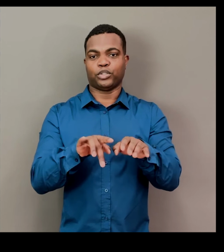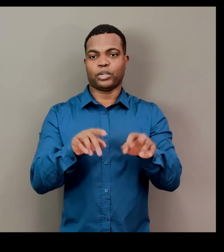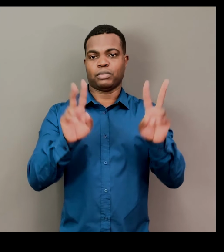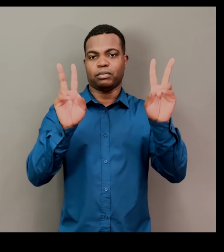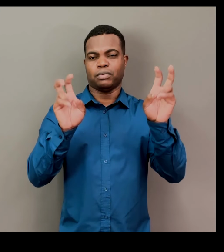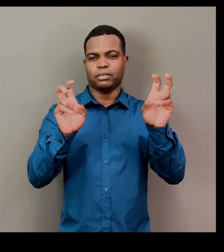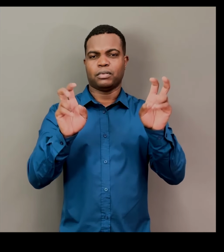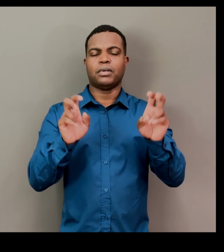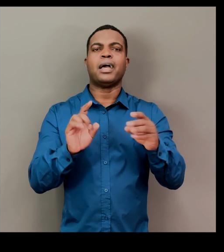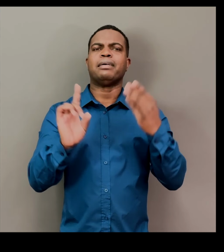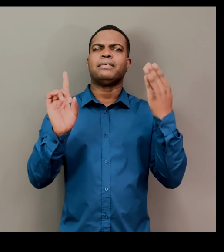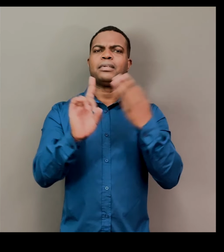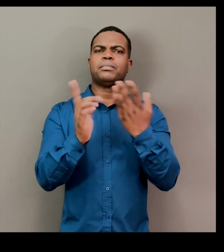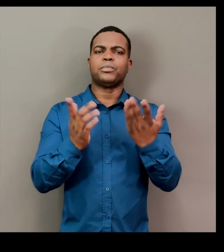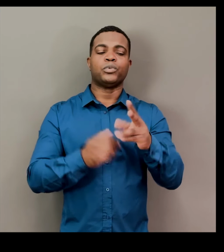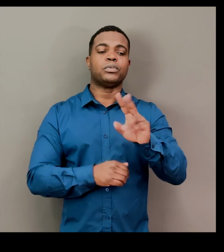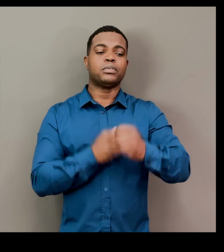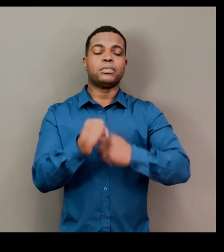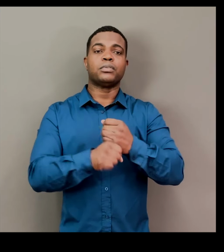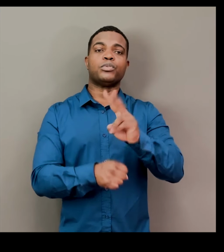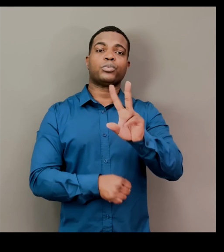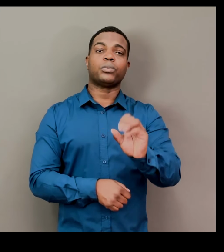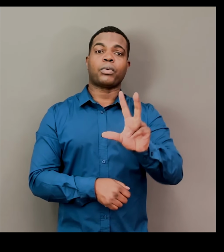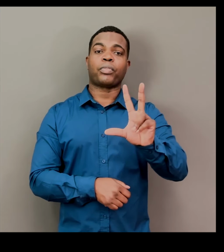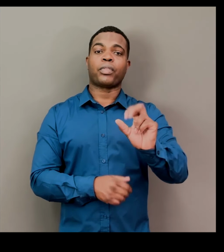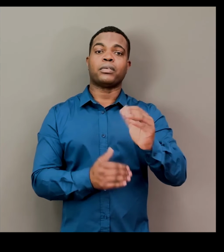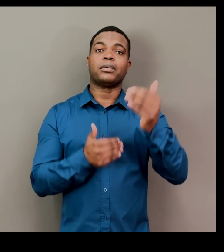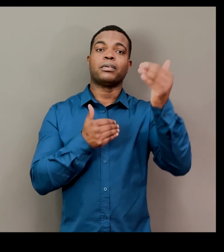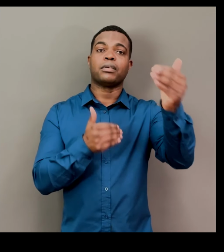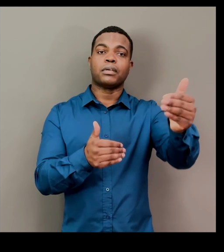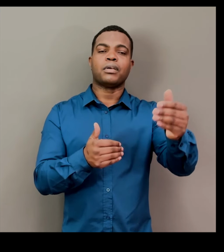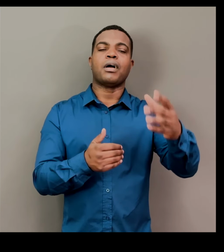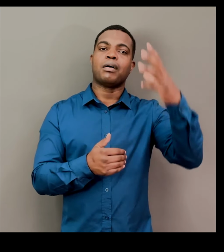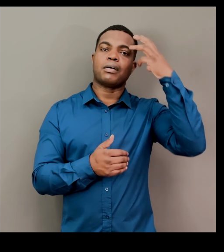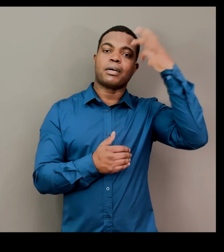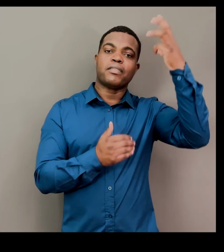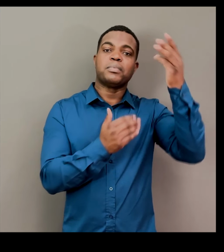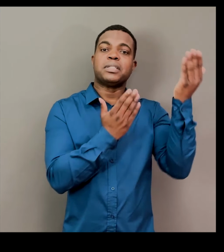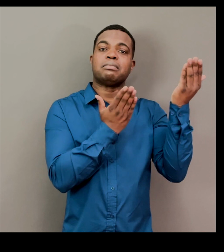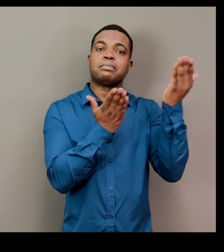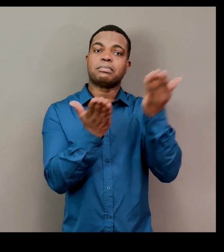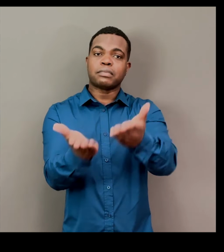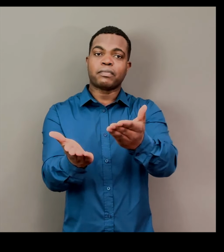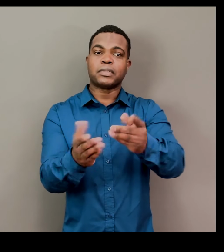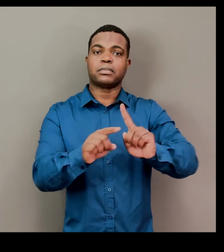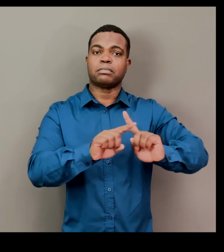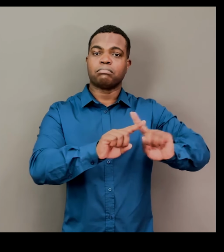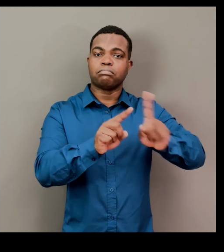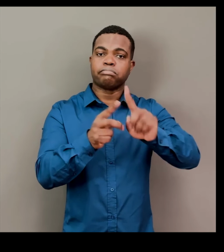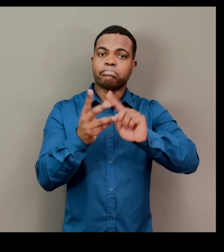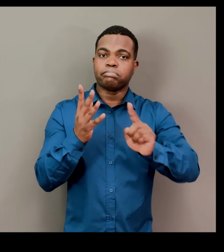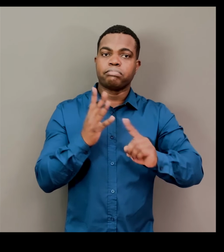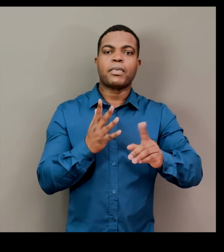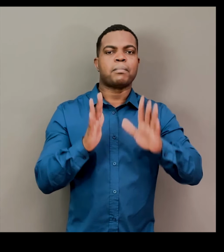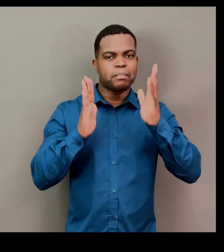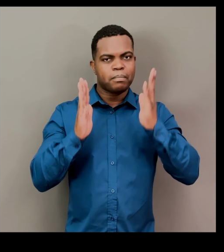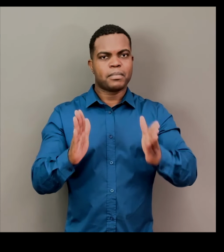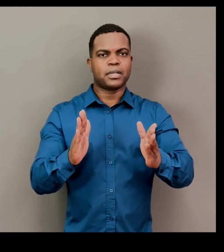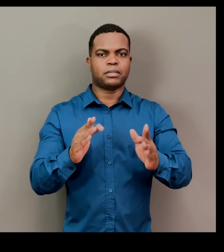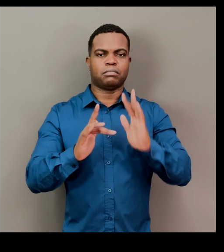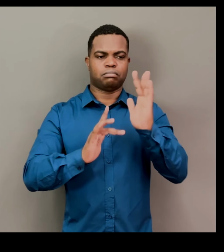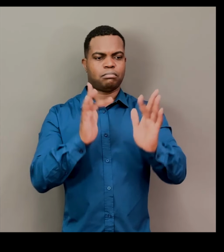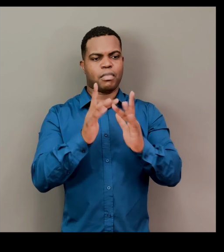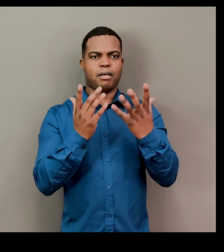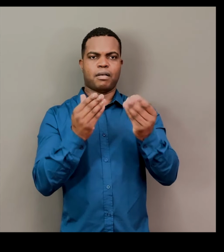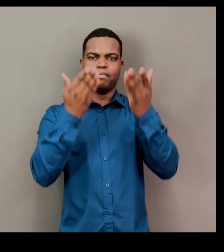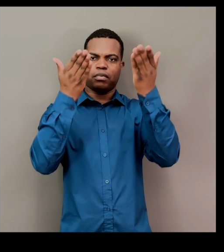For example, by 2030, all key public services should be available online. All